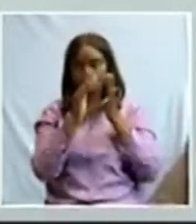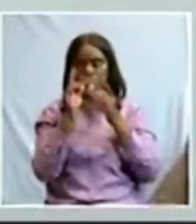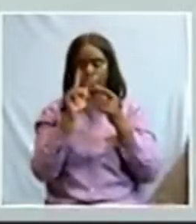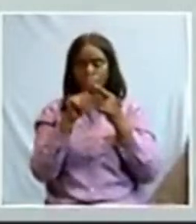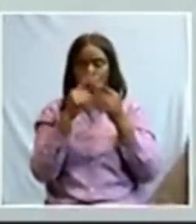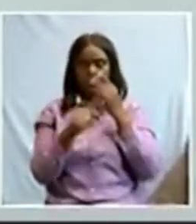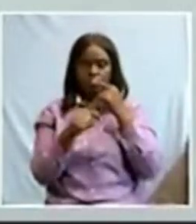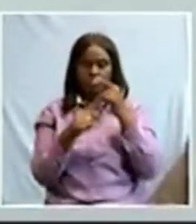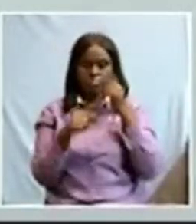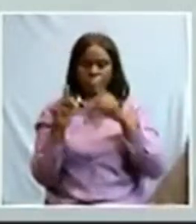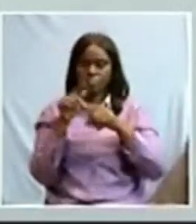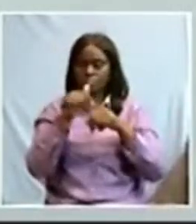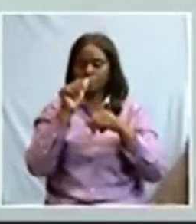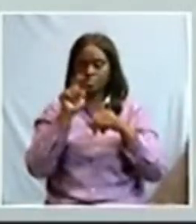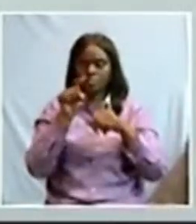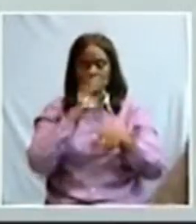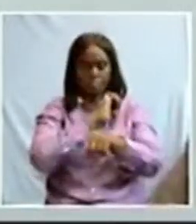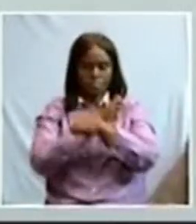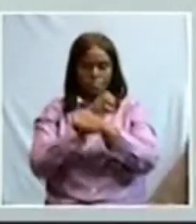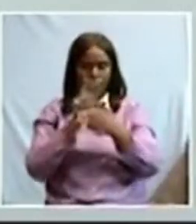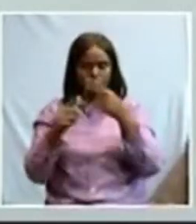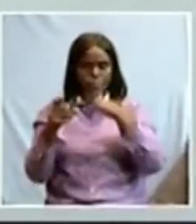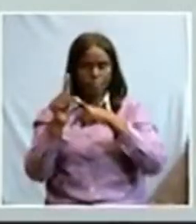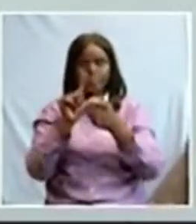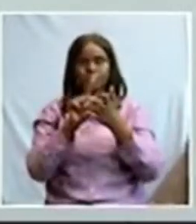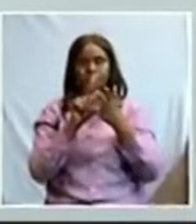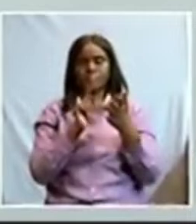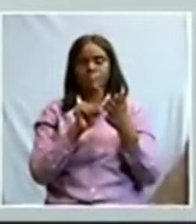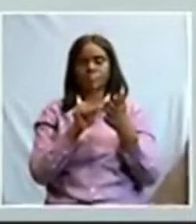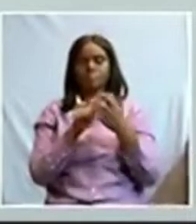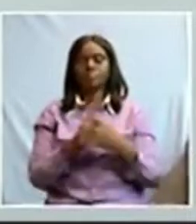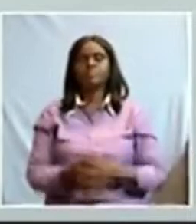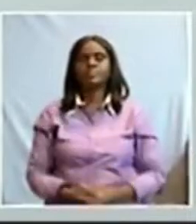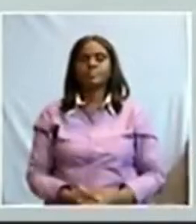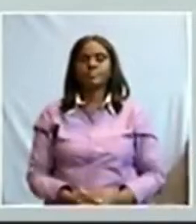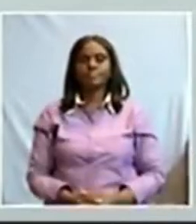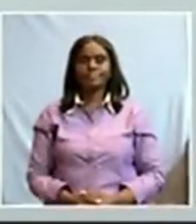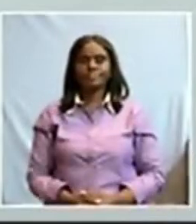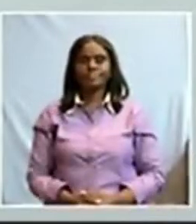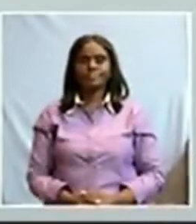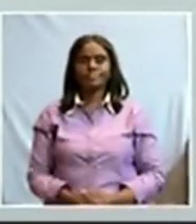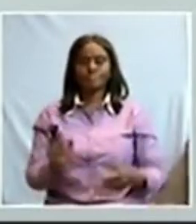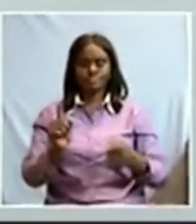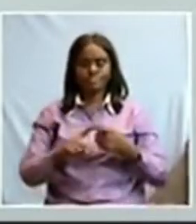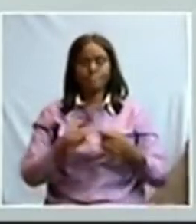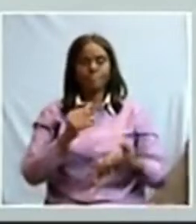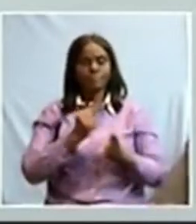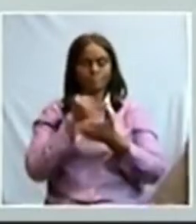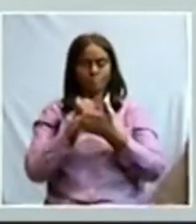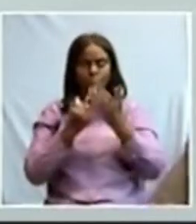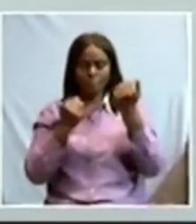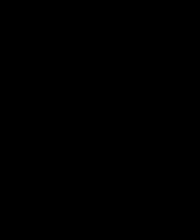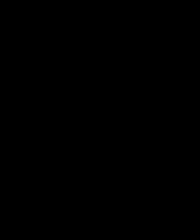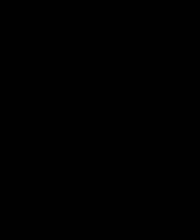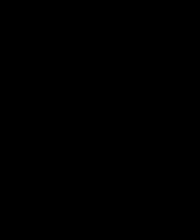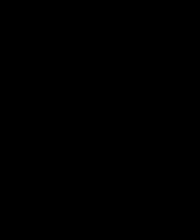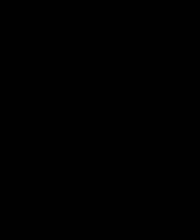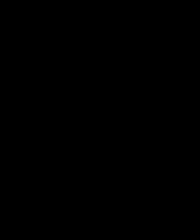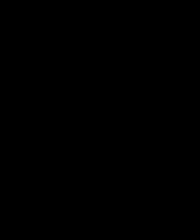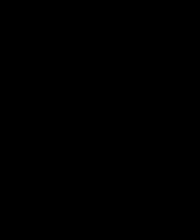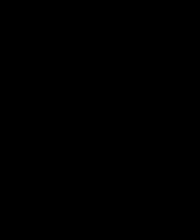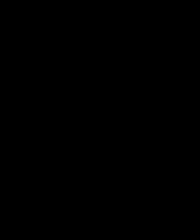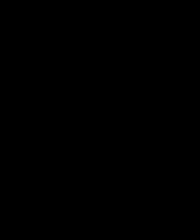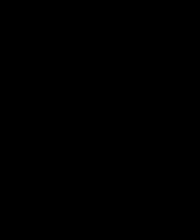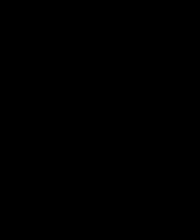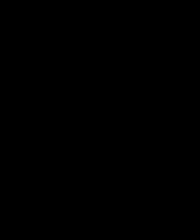say these people, they need empowerment to get a soft loan to boost their businesses. Well,